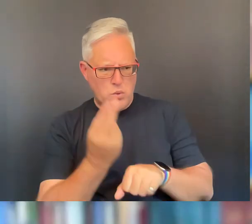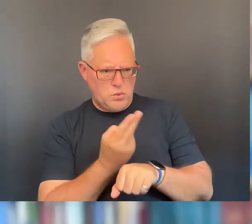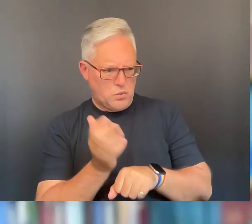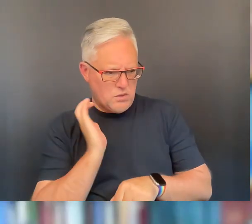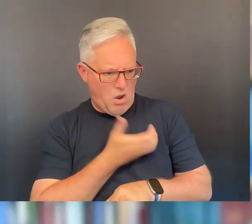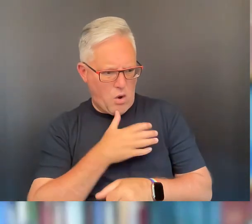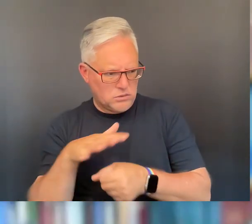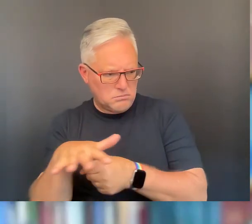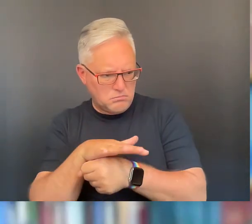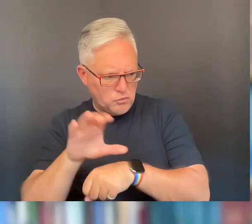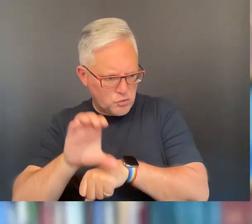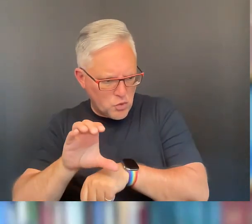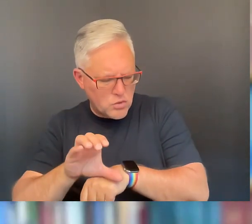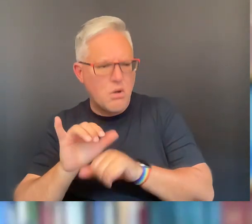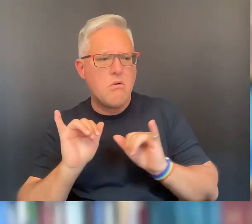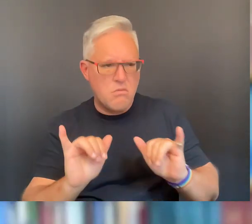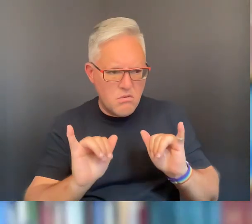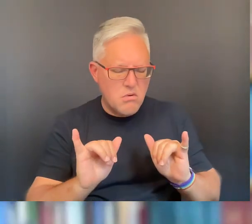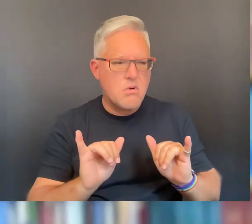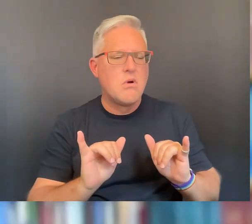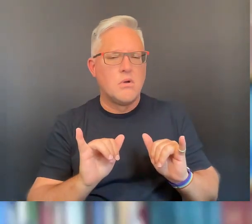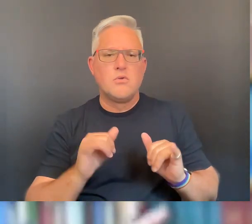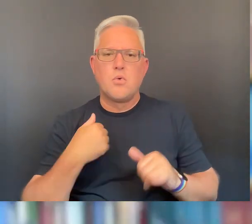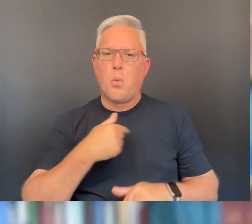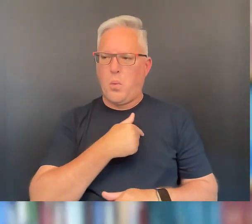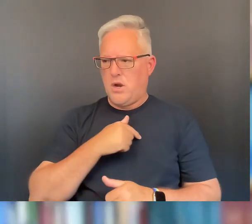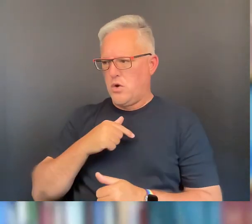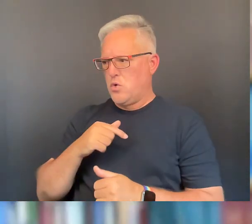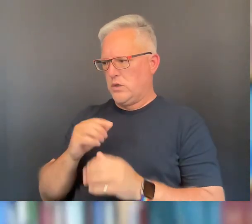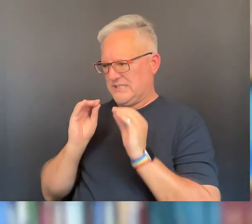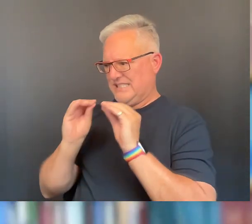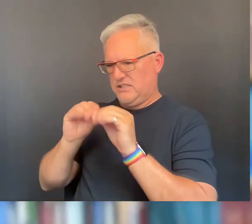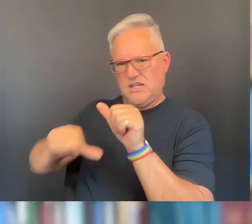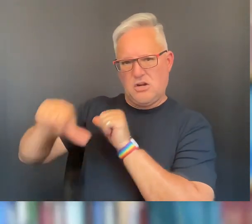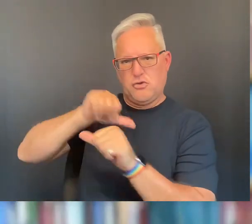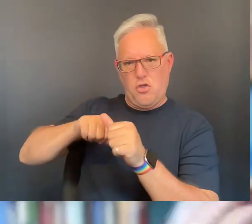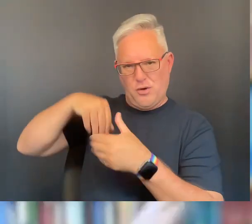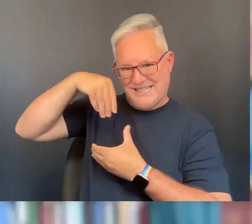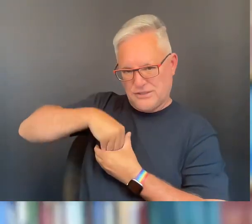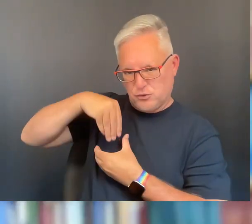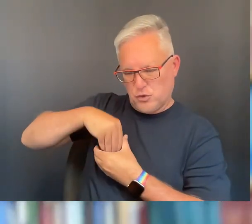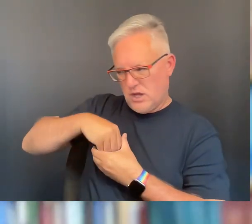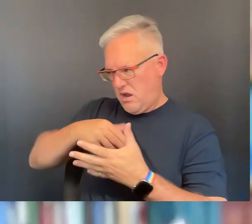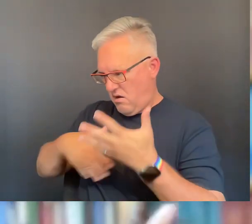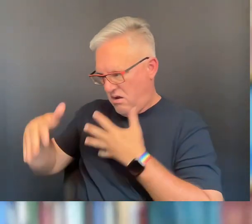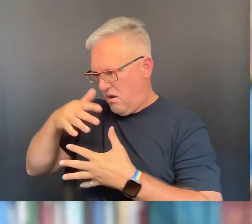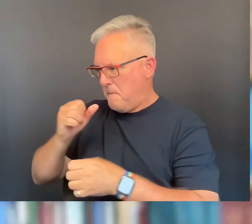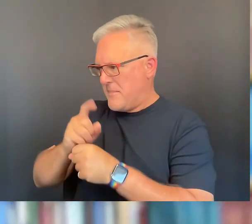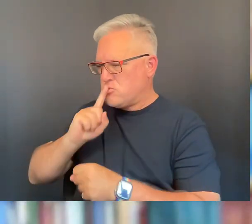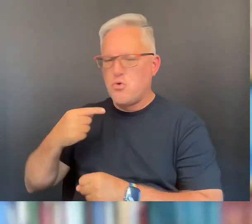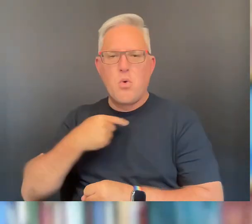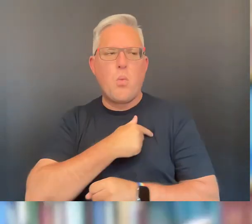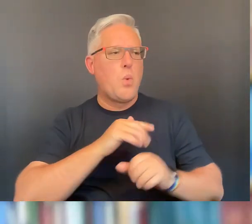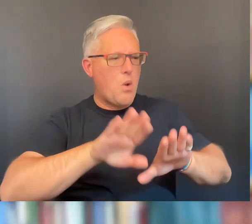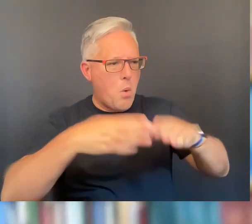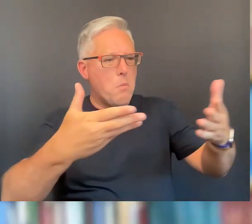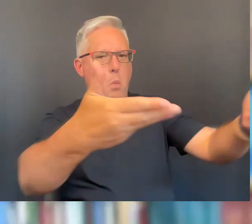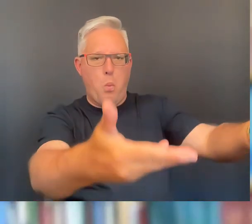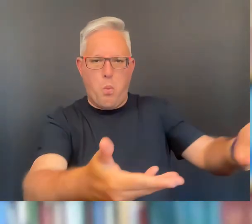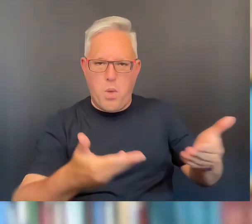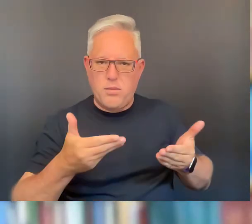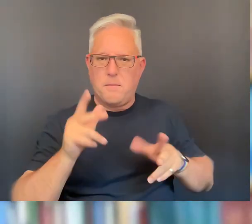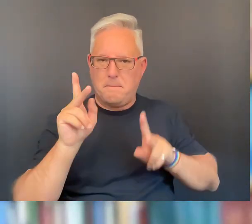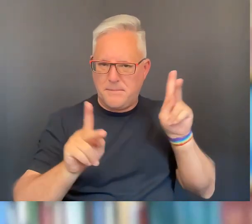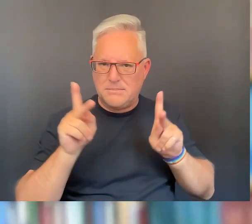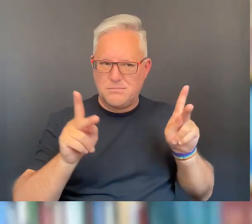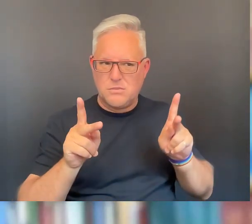And so as a congregation, we've been doing a lot of education internally so that we can externally show welcome through everything that we